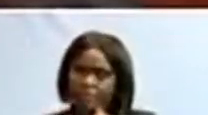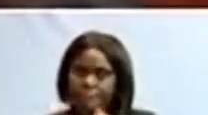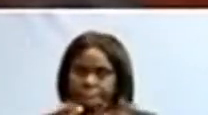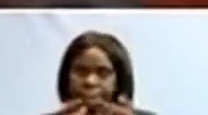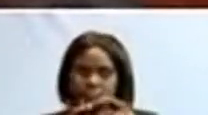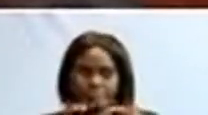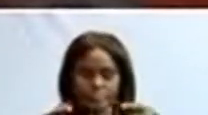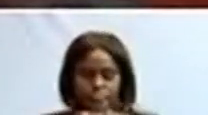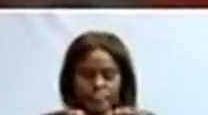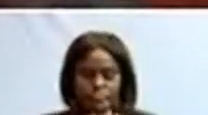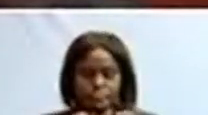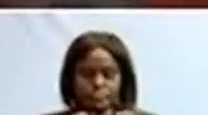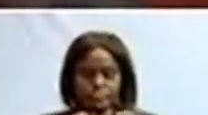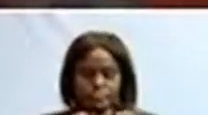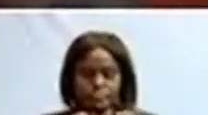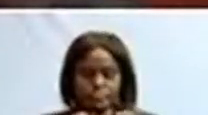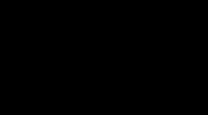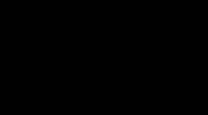receipts